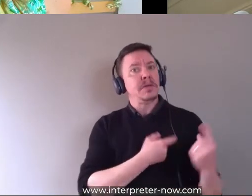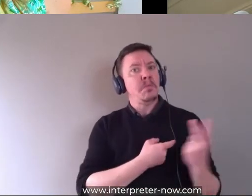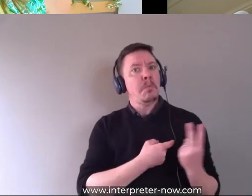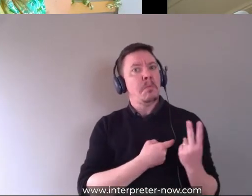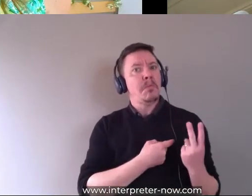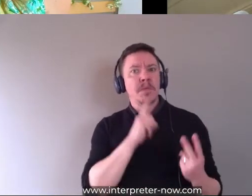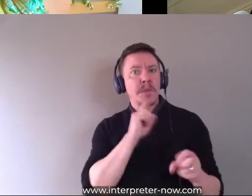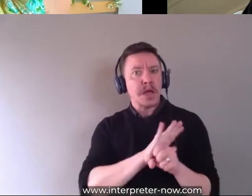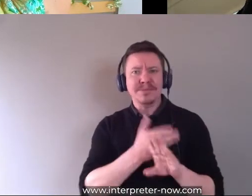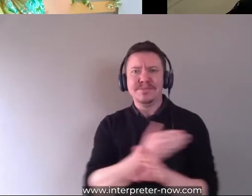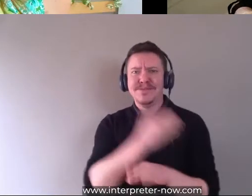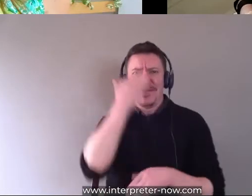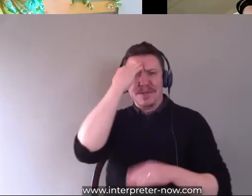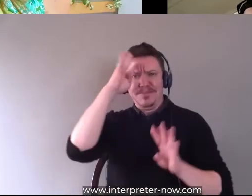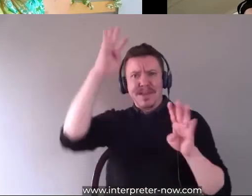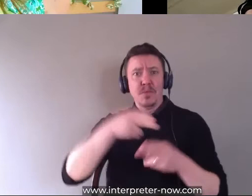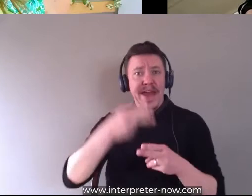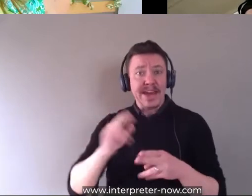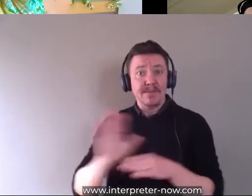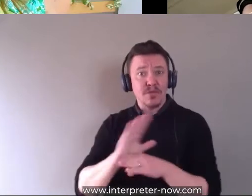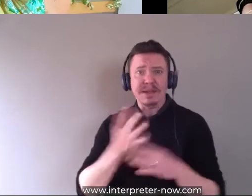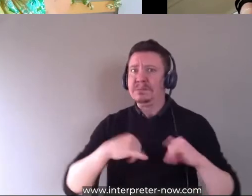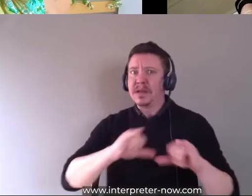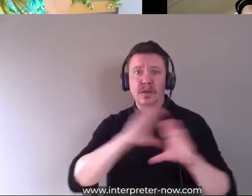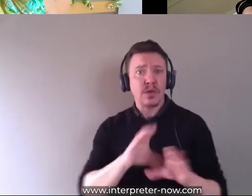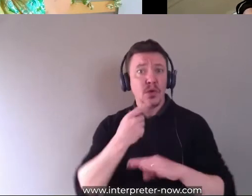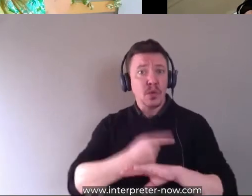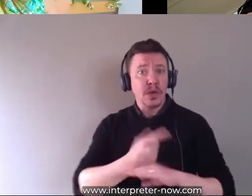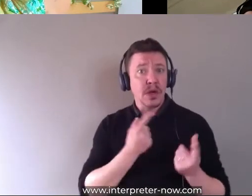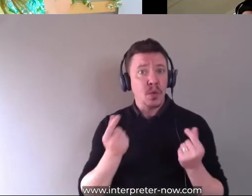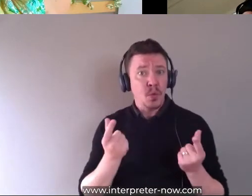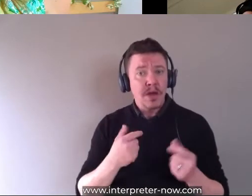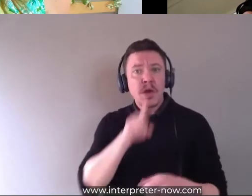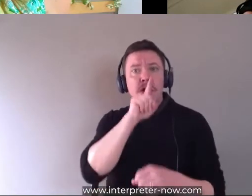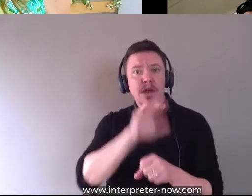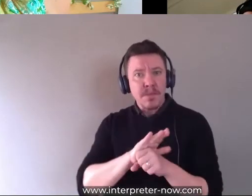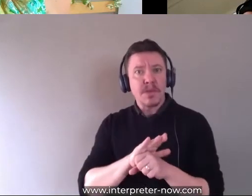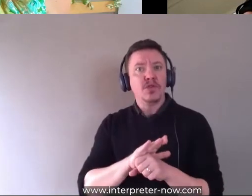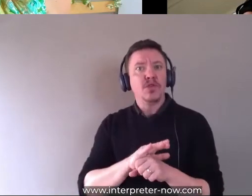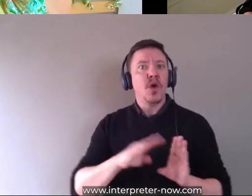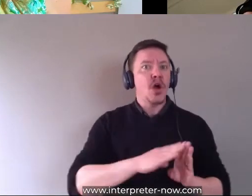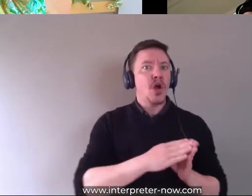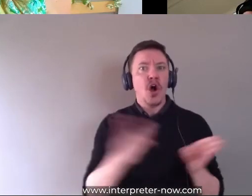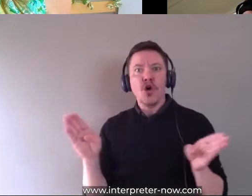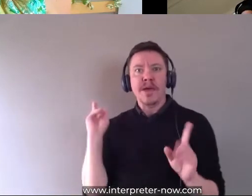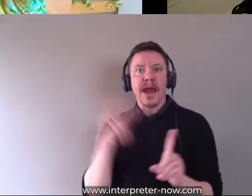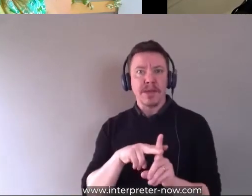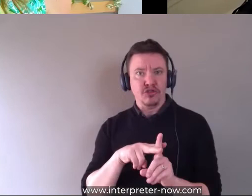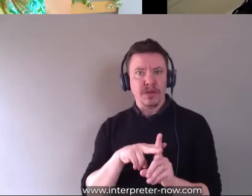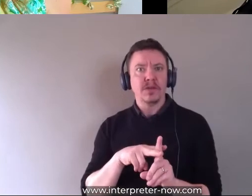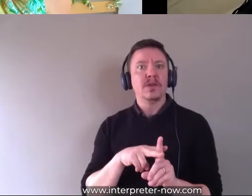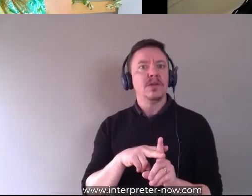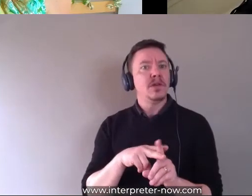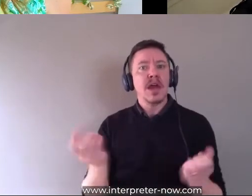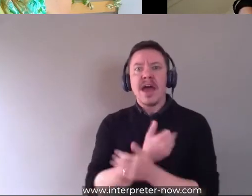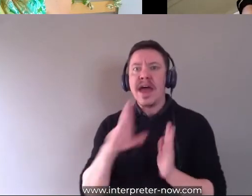even had a name for the firm, and something that we still do today, is we our commitment to open applications. So for every